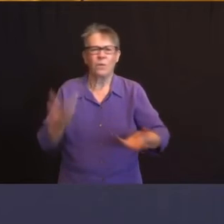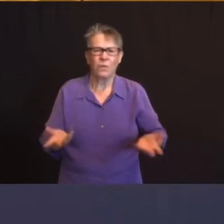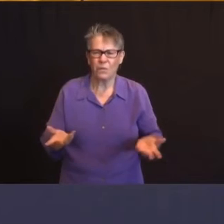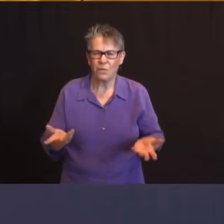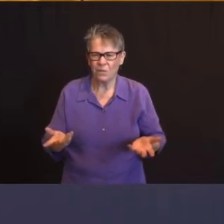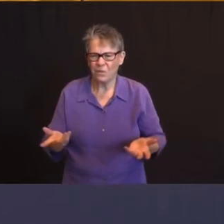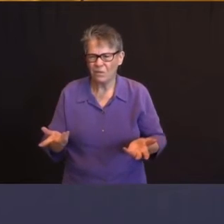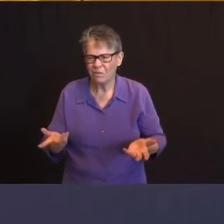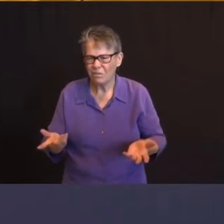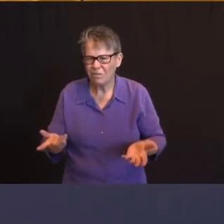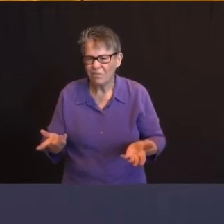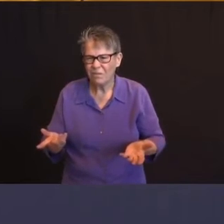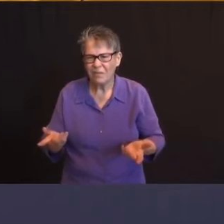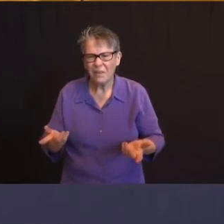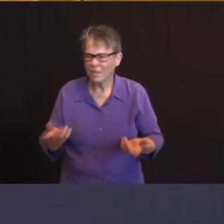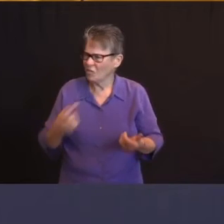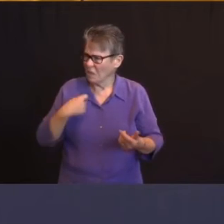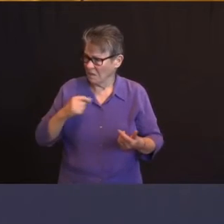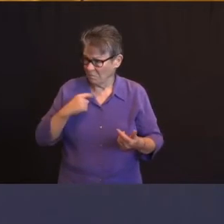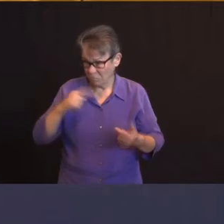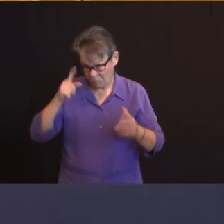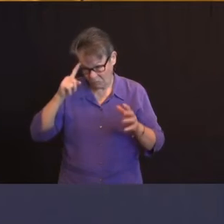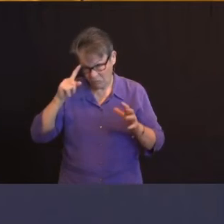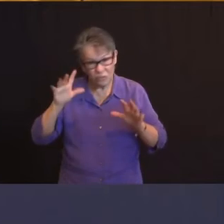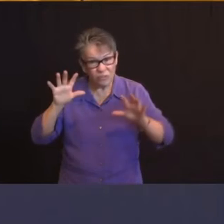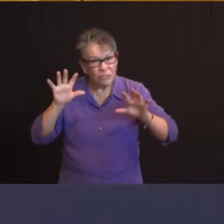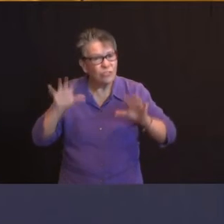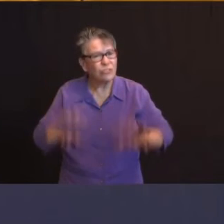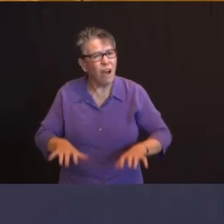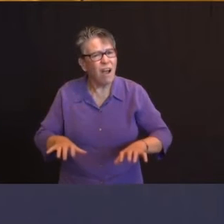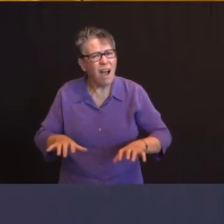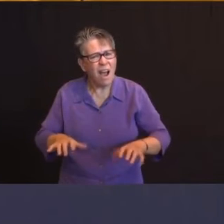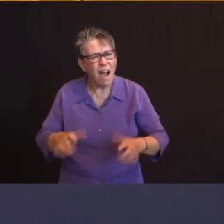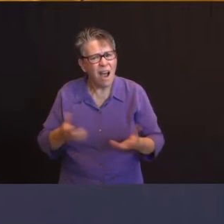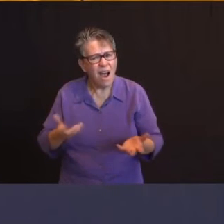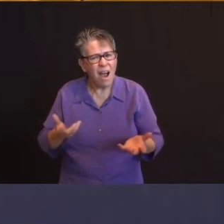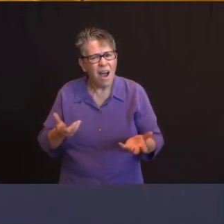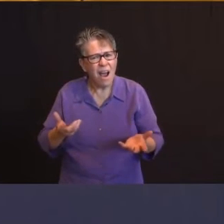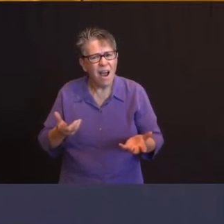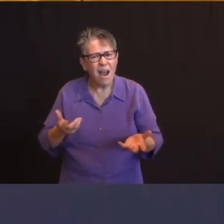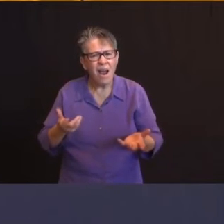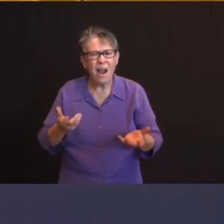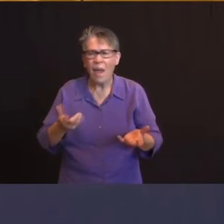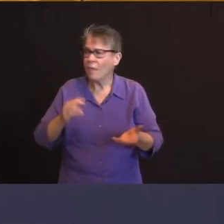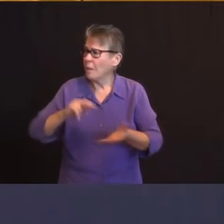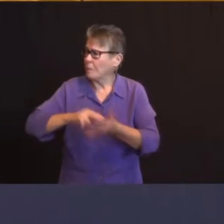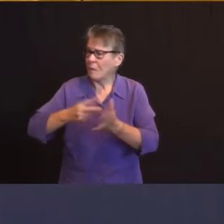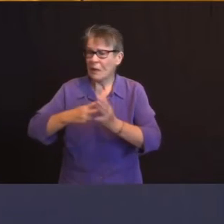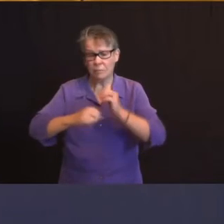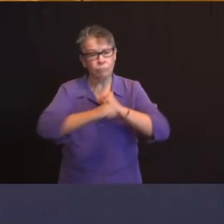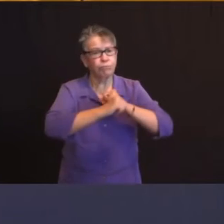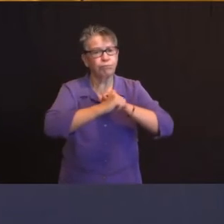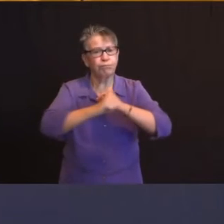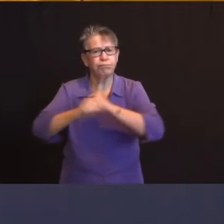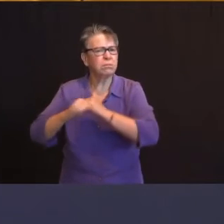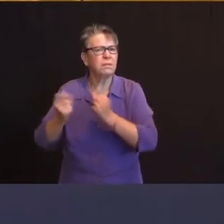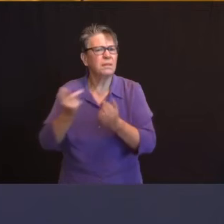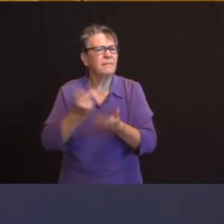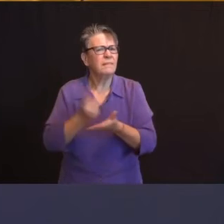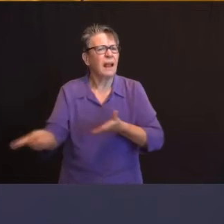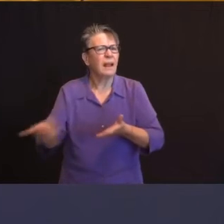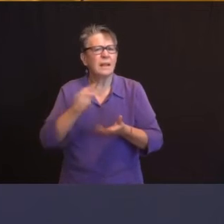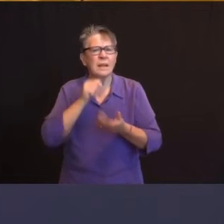is obviously not working. What's the friggin' problem, to quote somebody else here? And